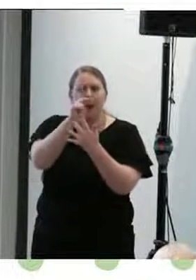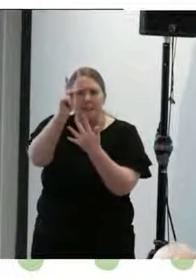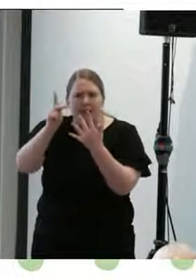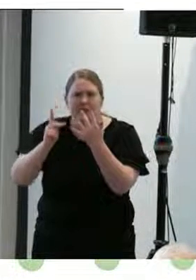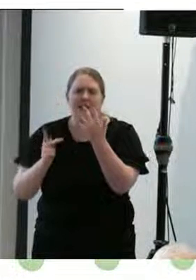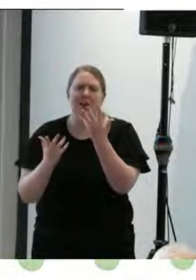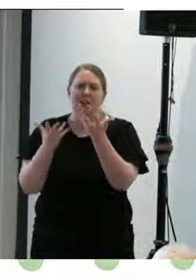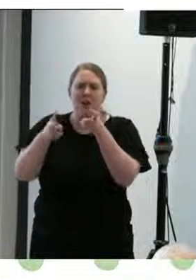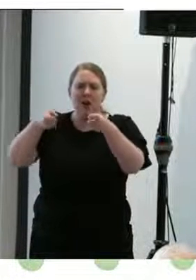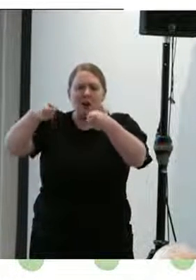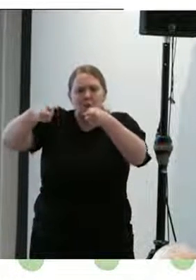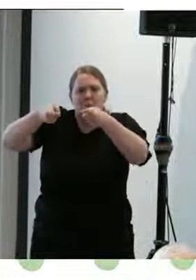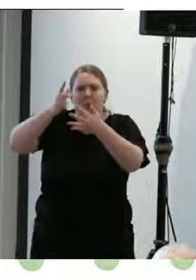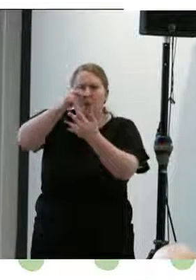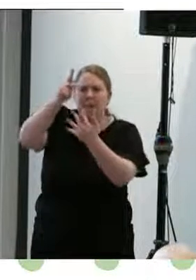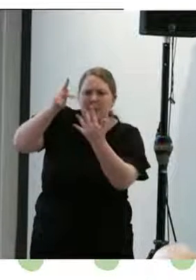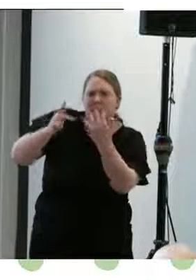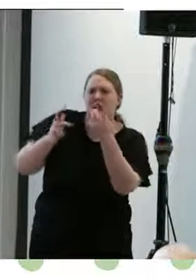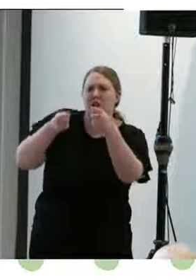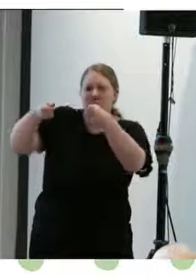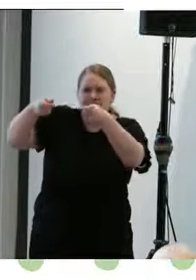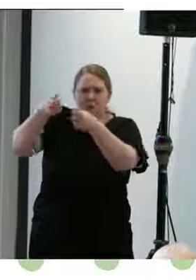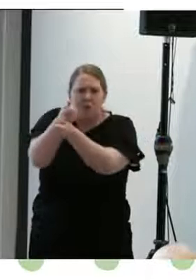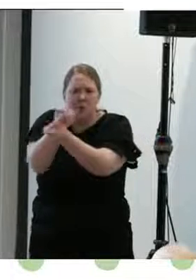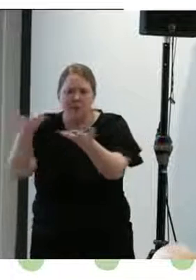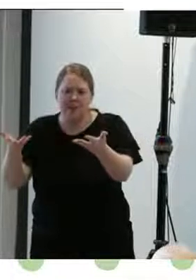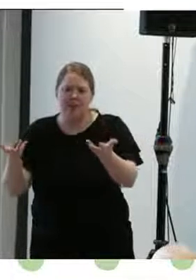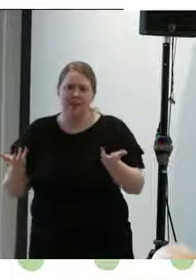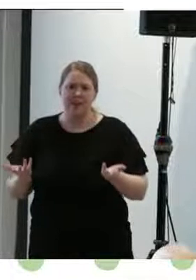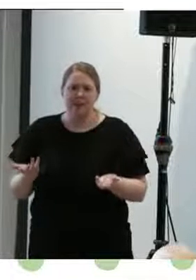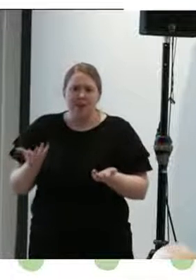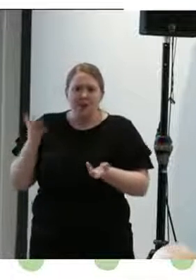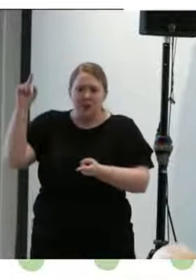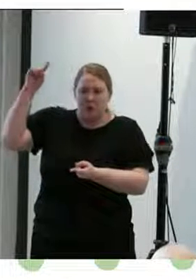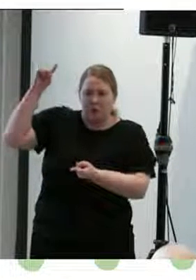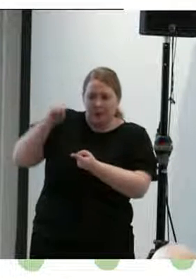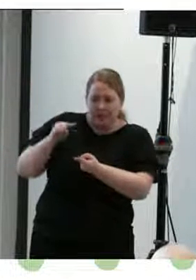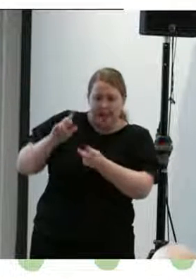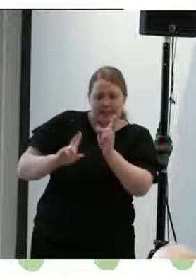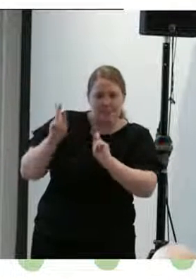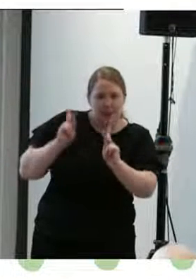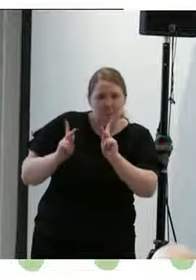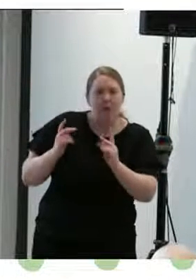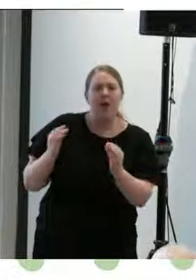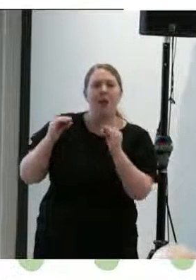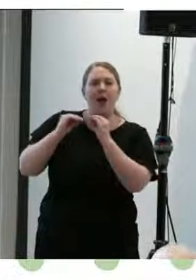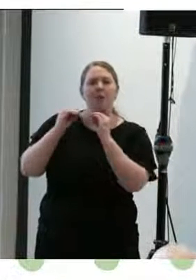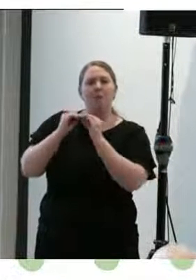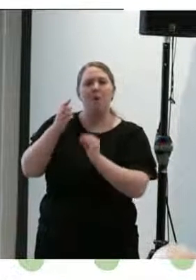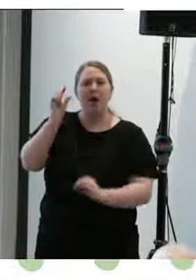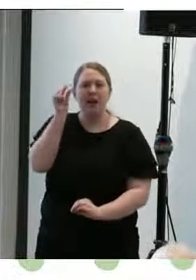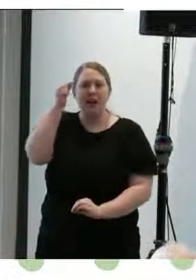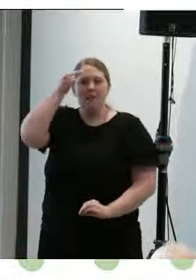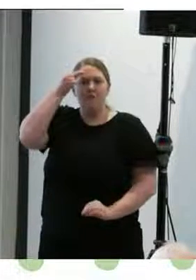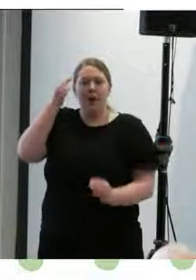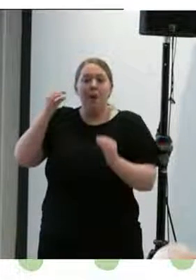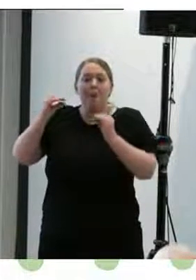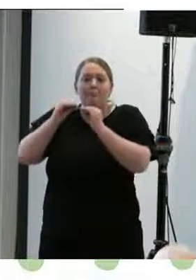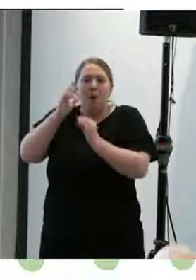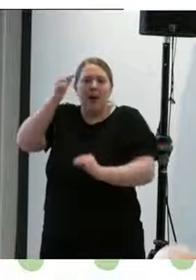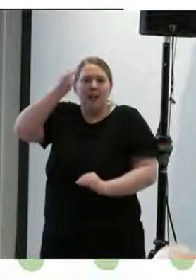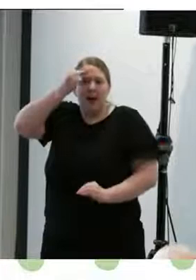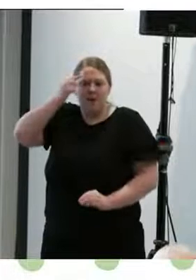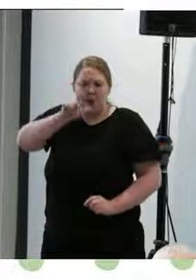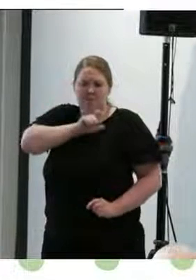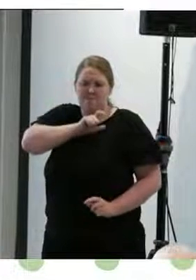so you can control everything else. So you don't got that many people, or you have more government-issued officers than you do regular people. So